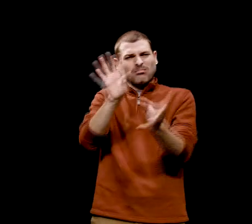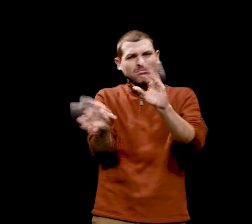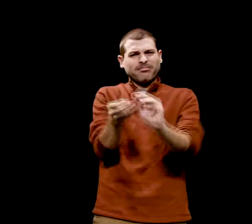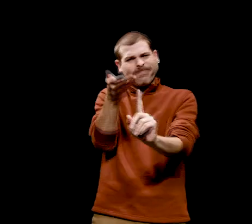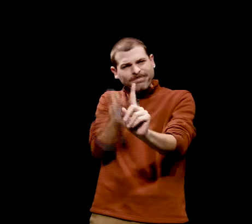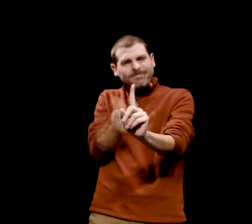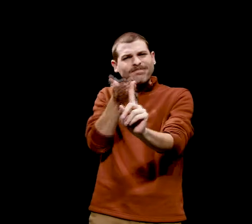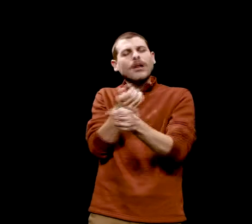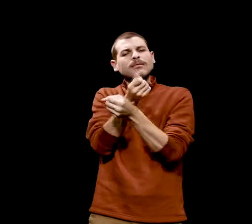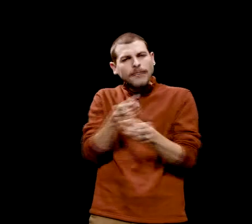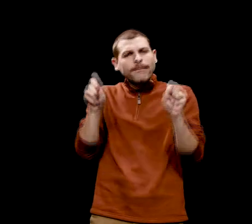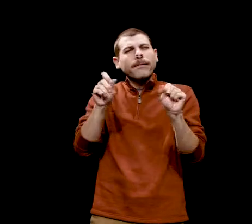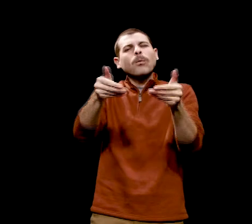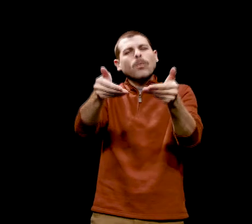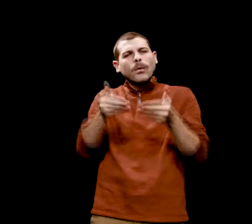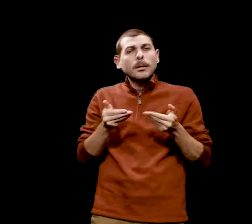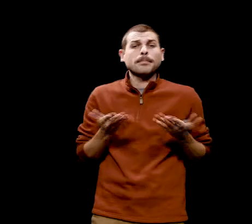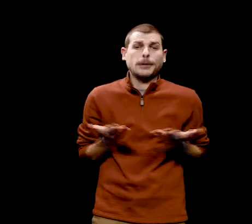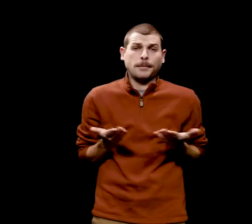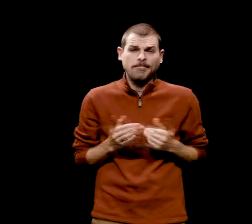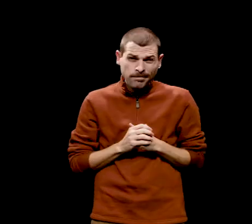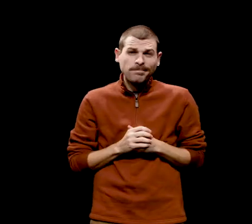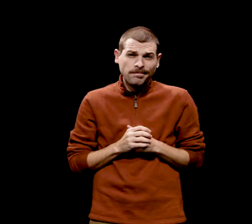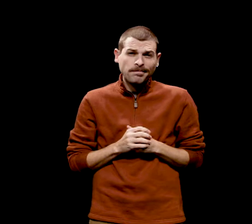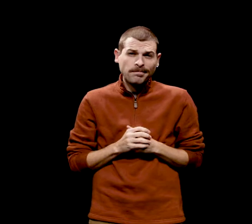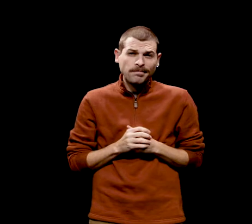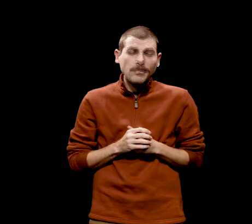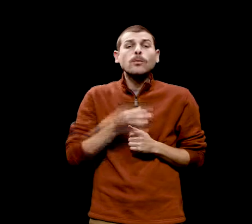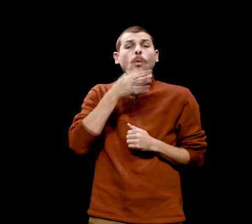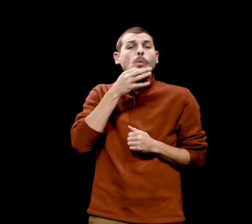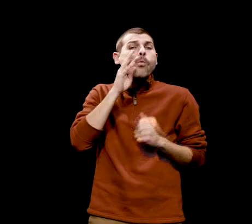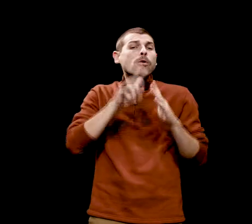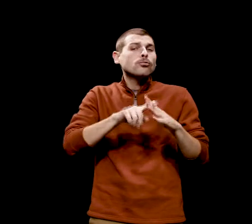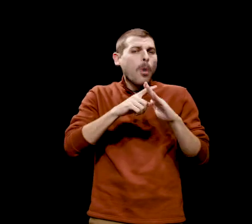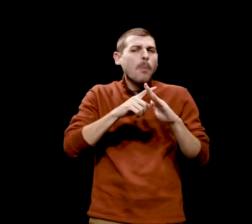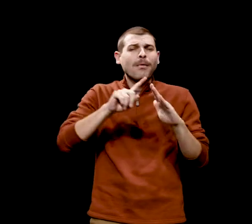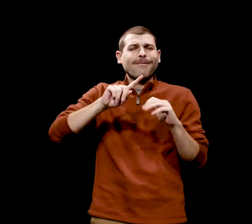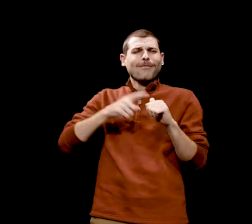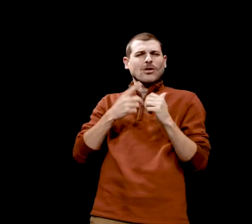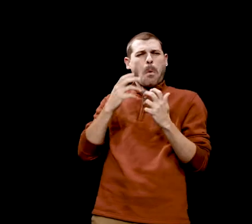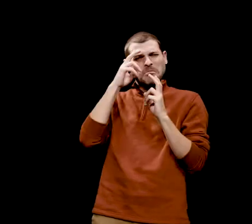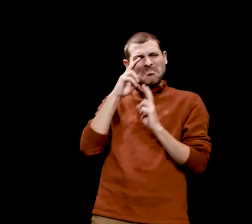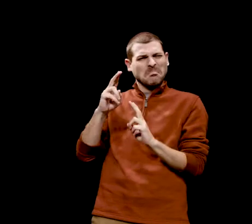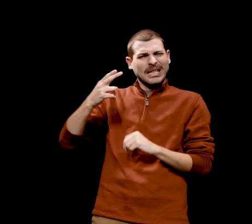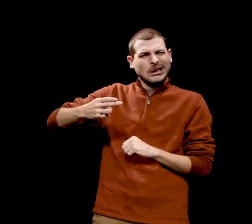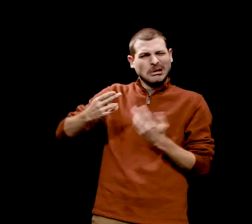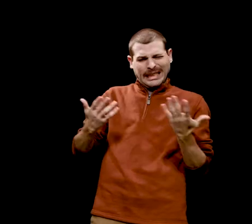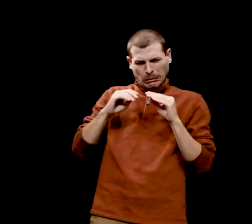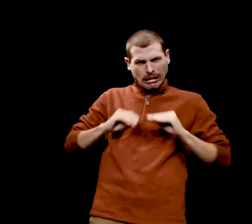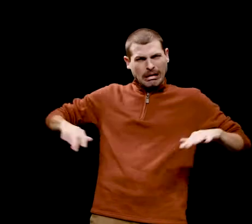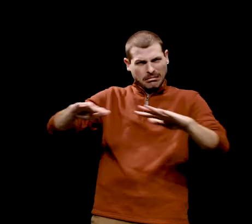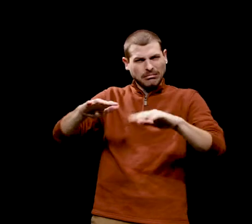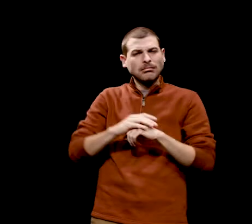here. Before we get started, I would like to read a land acknowledgement and gentrification displacement acknowledgement.